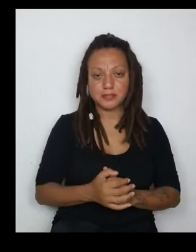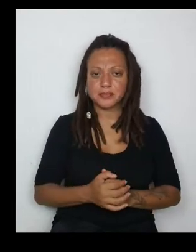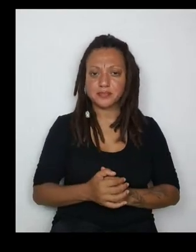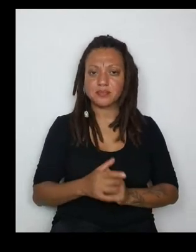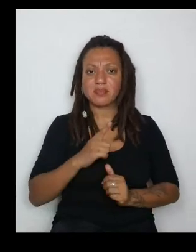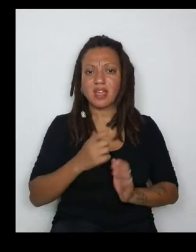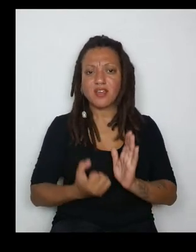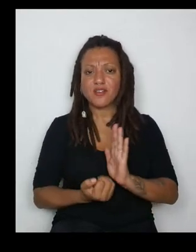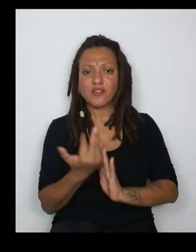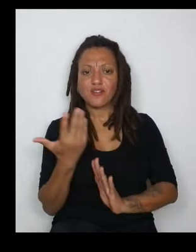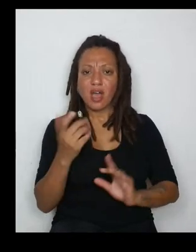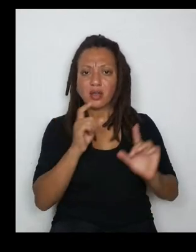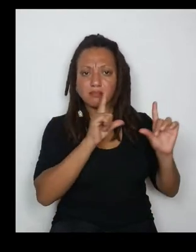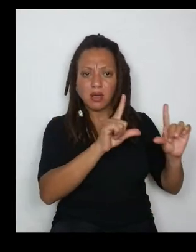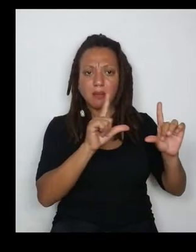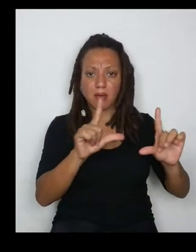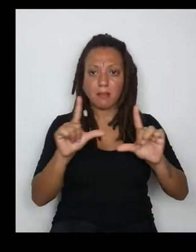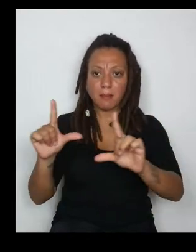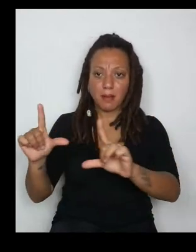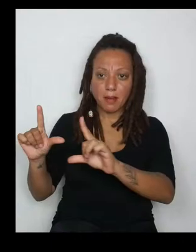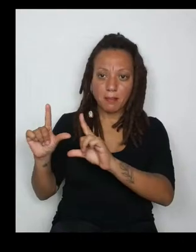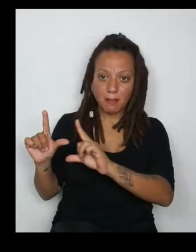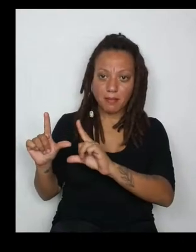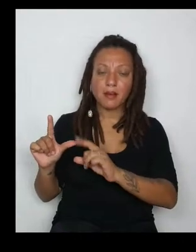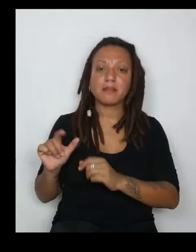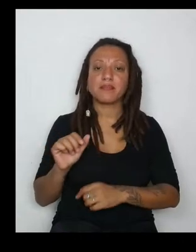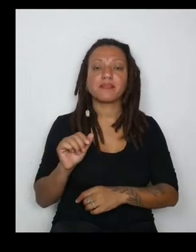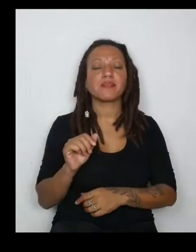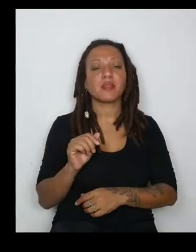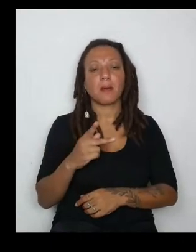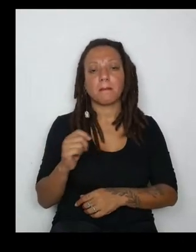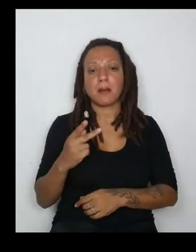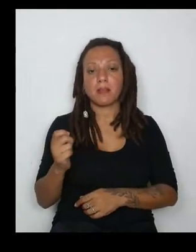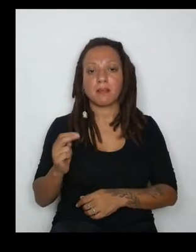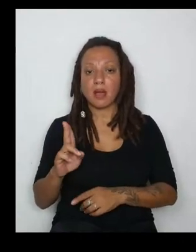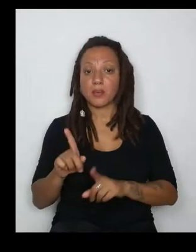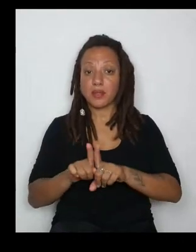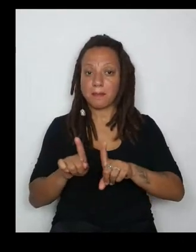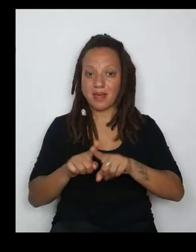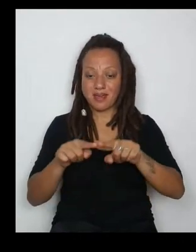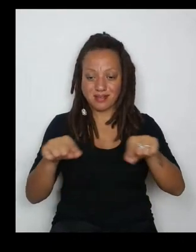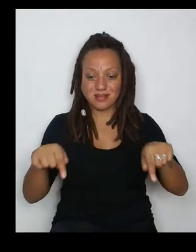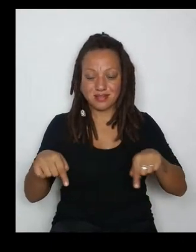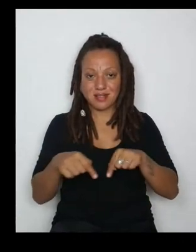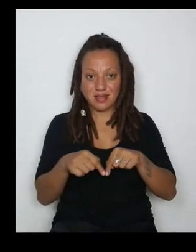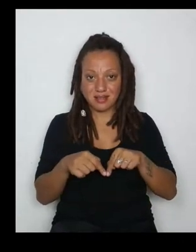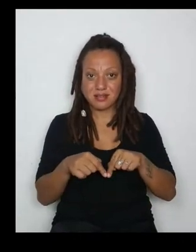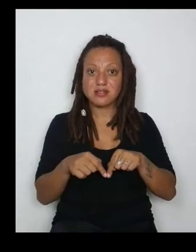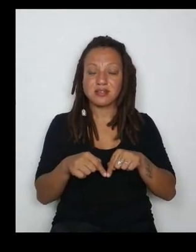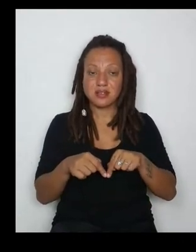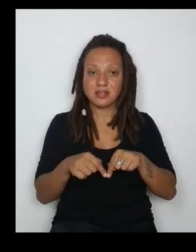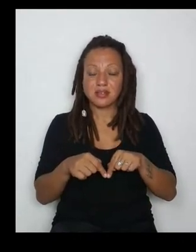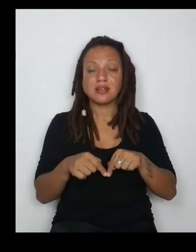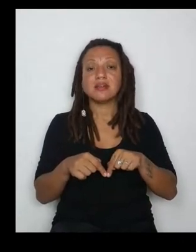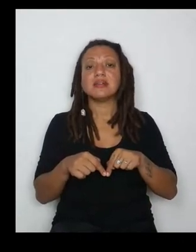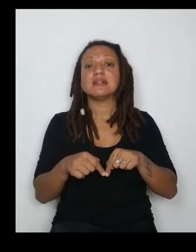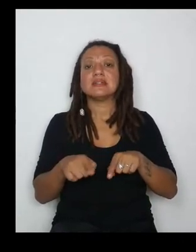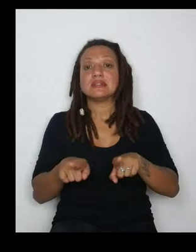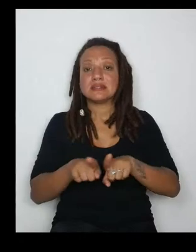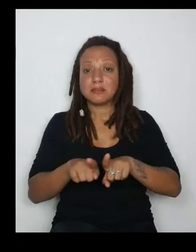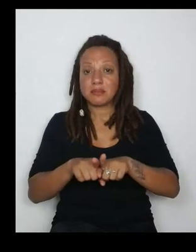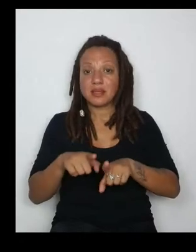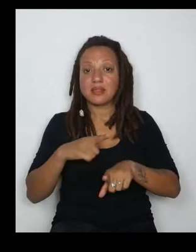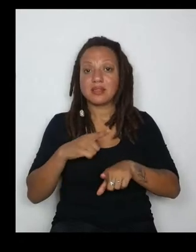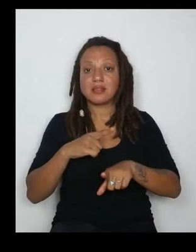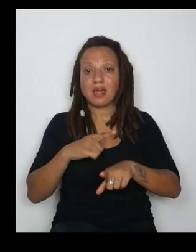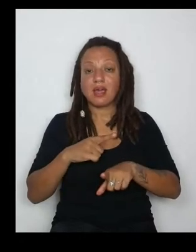bottom wall and as you saw we had goku and um self-portrait with my now to papa's you came in and that was what we wanted to